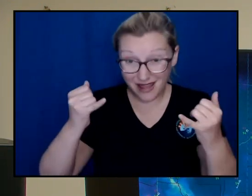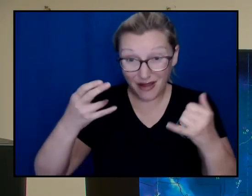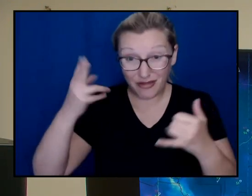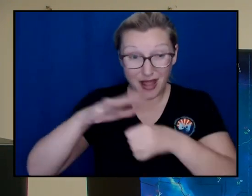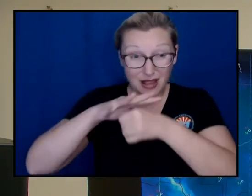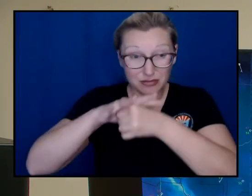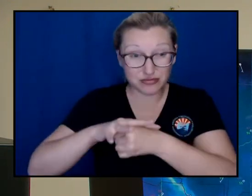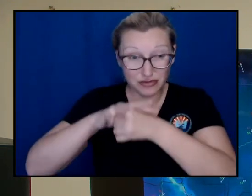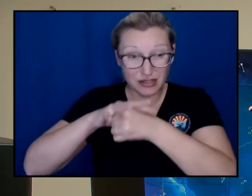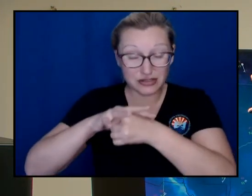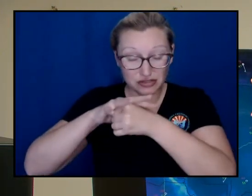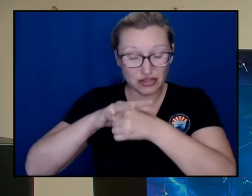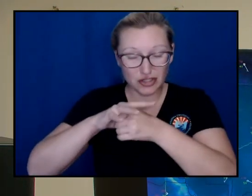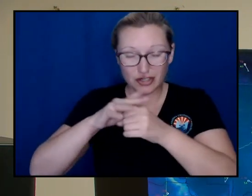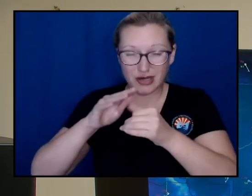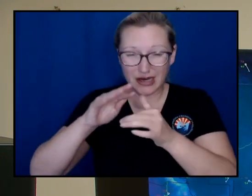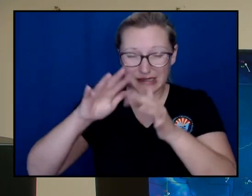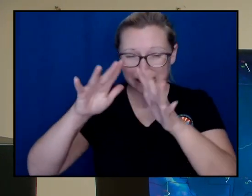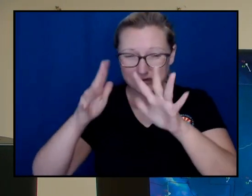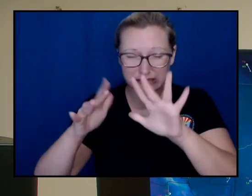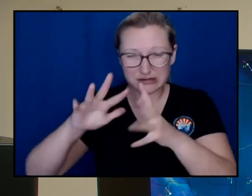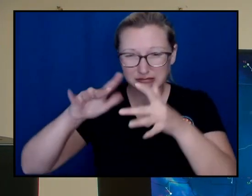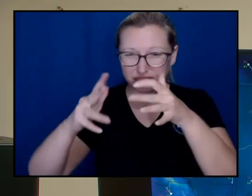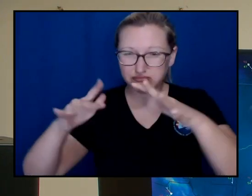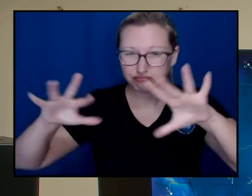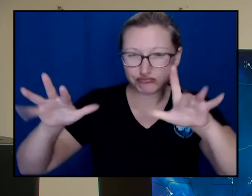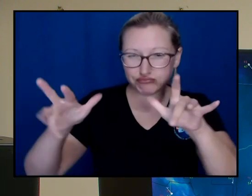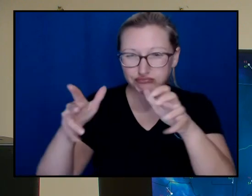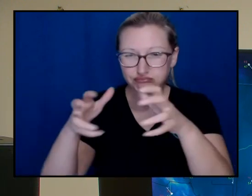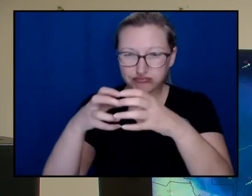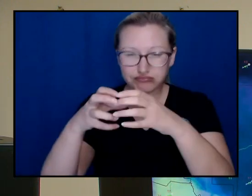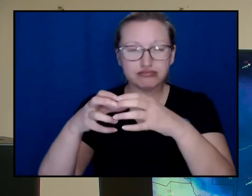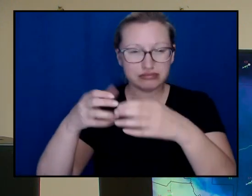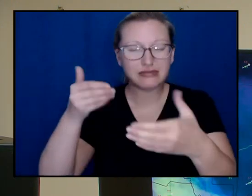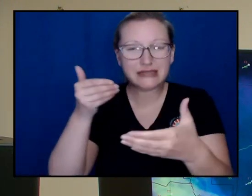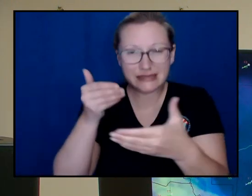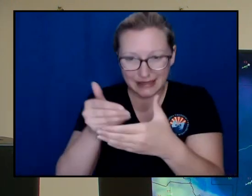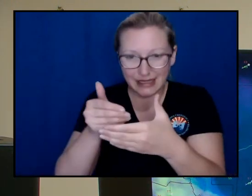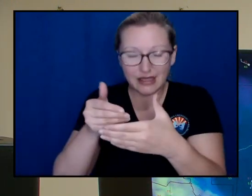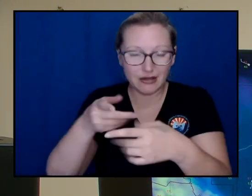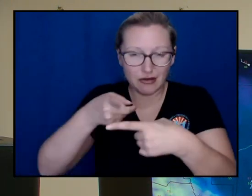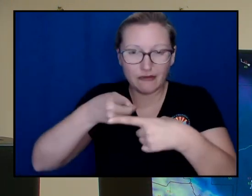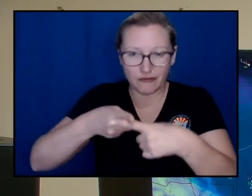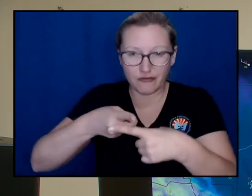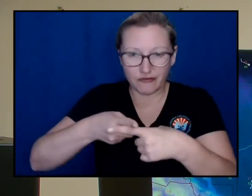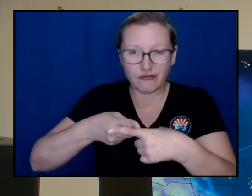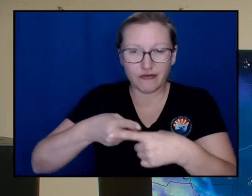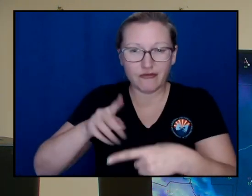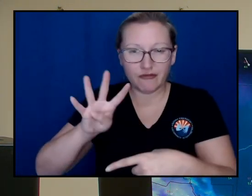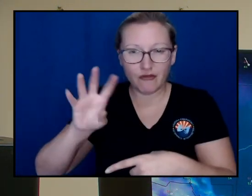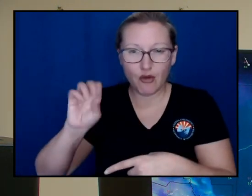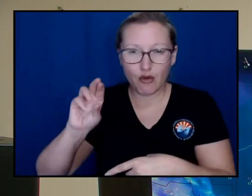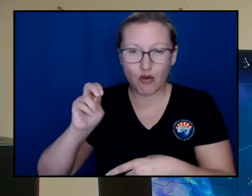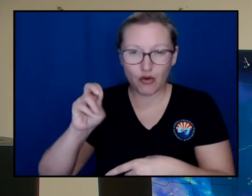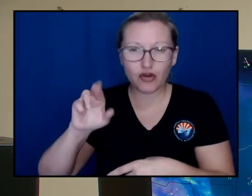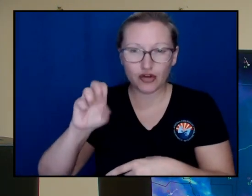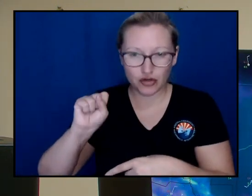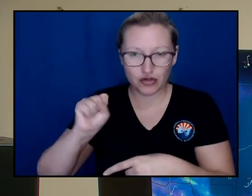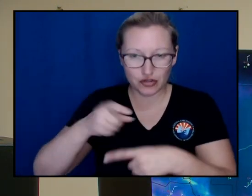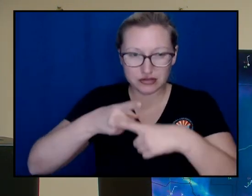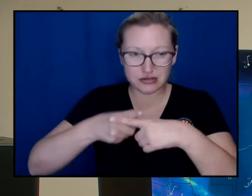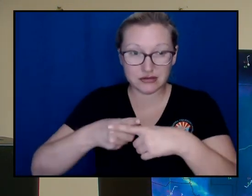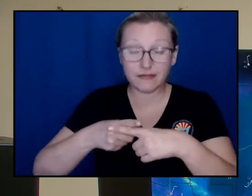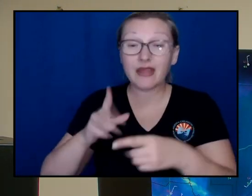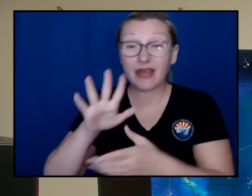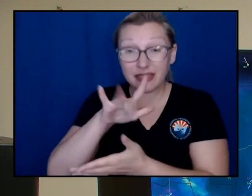to reform here across the Four Corners. Its center is actually up here